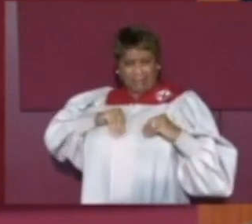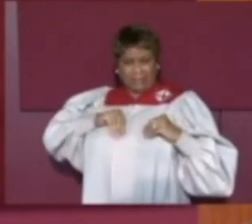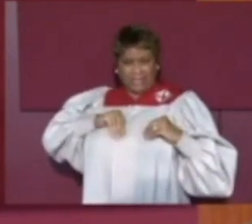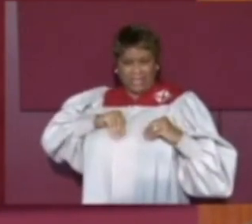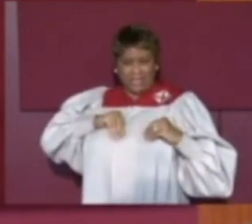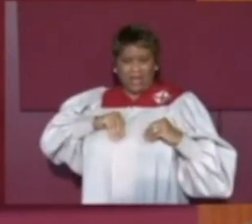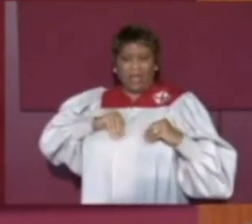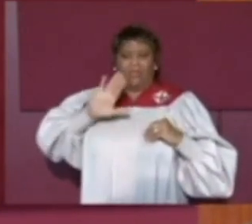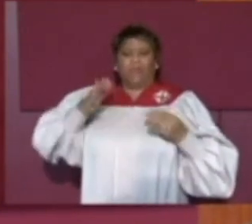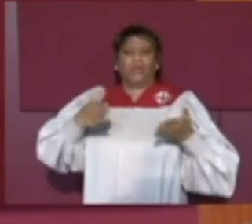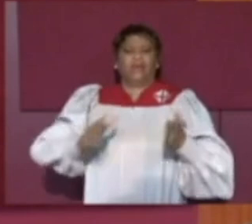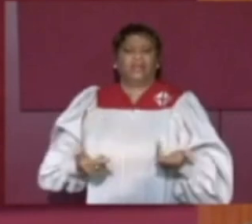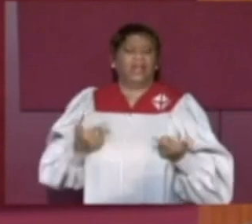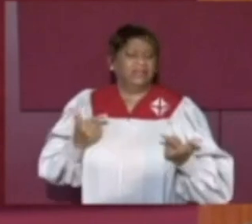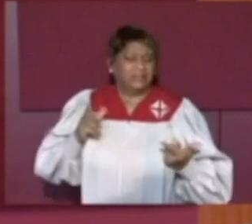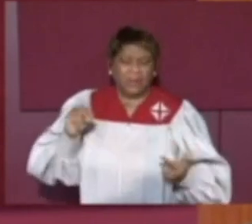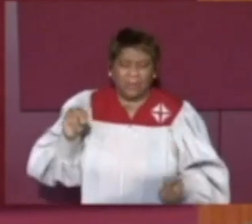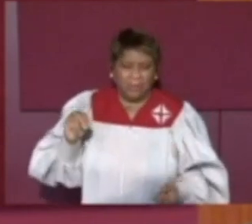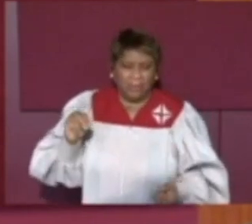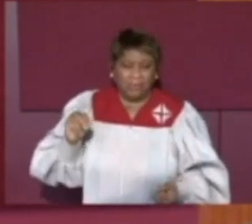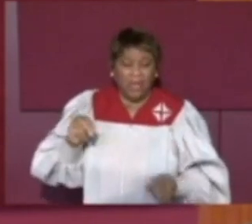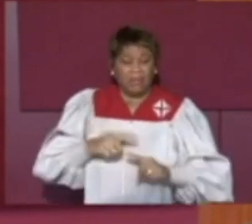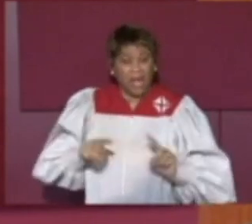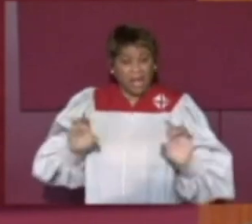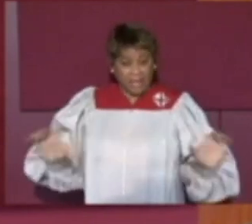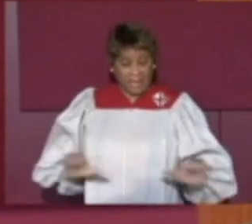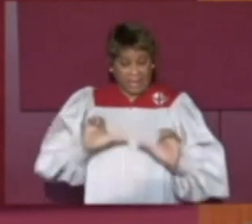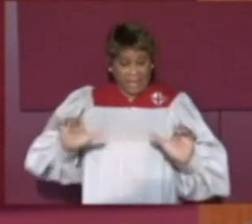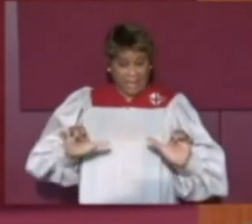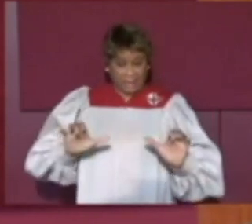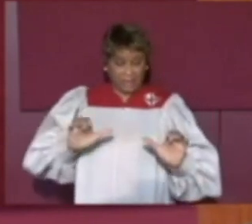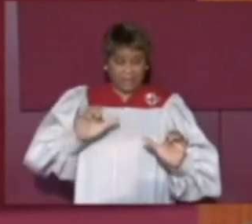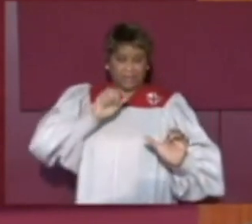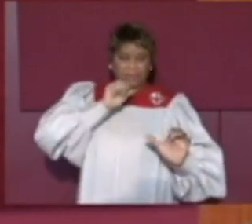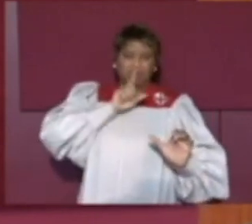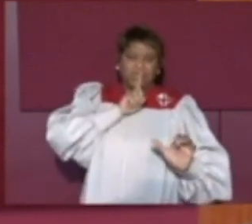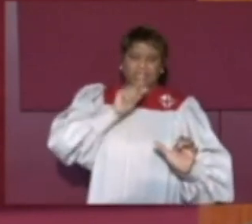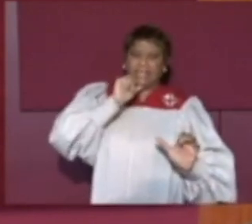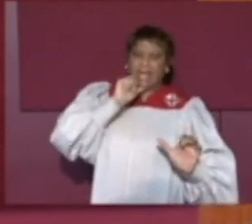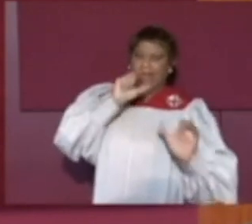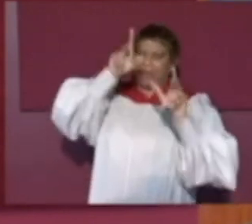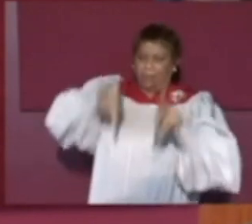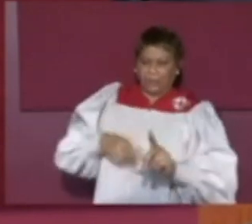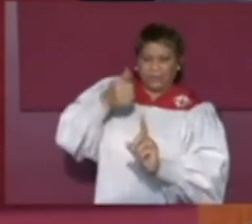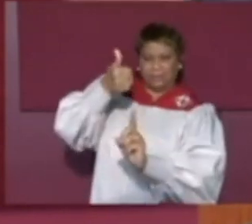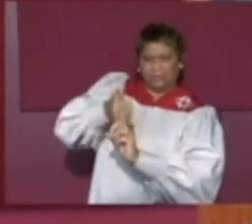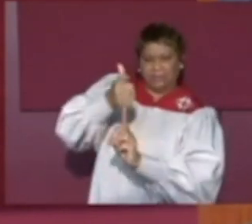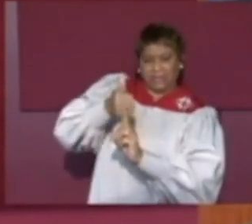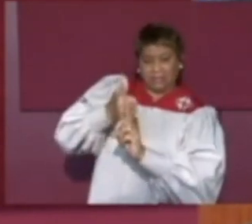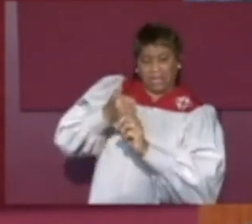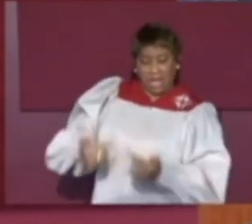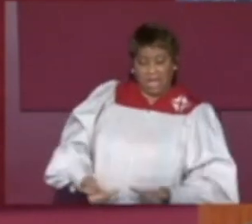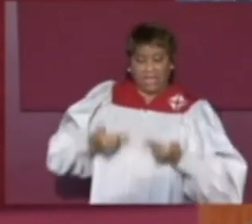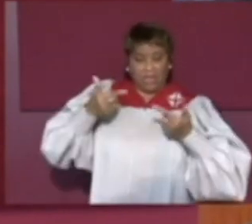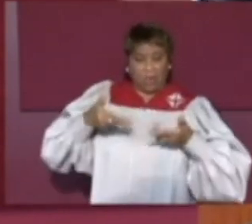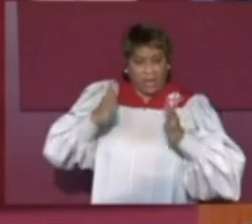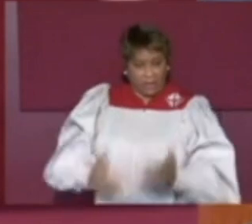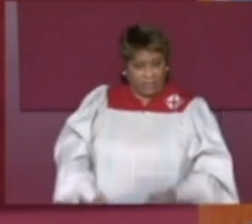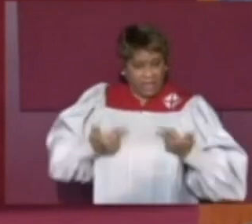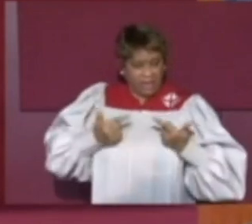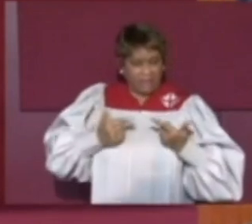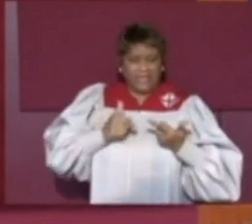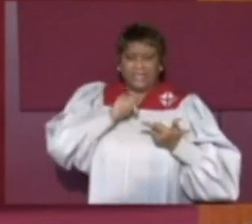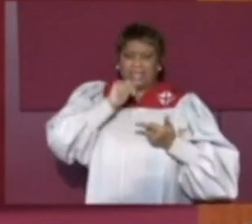may be unacceptable, but an action is not a person. It's an action. A lifestyle is not a person.